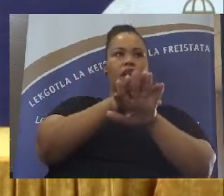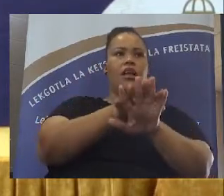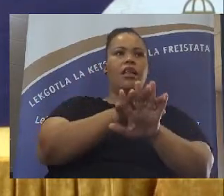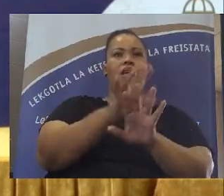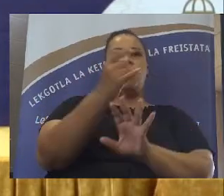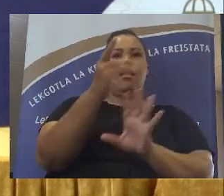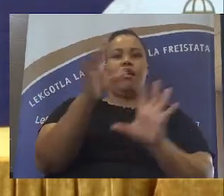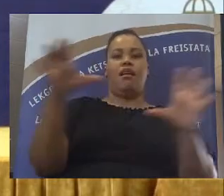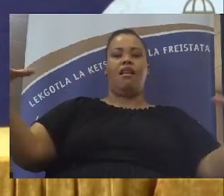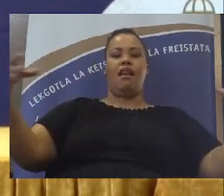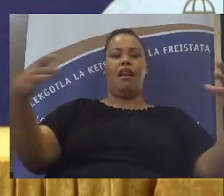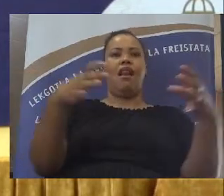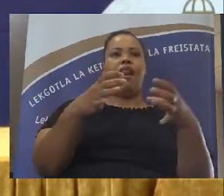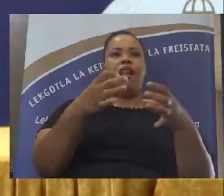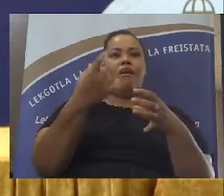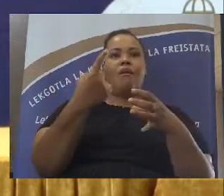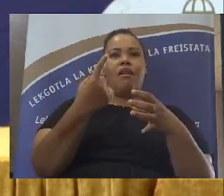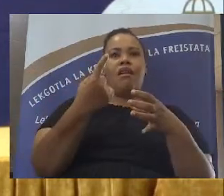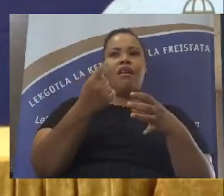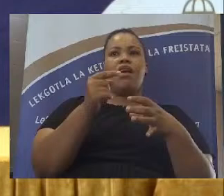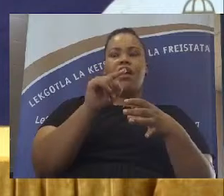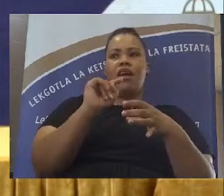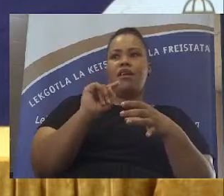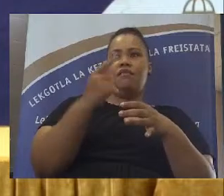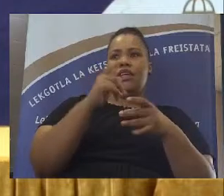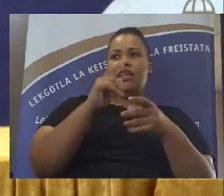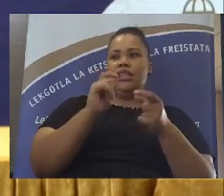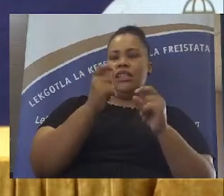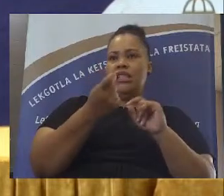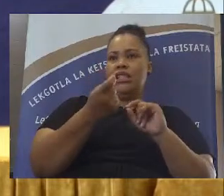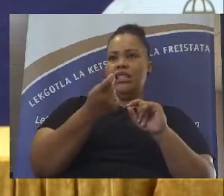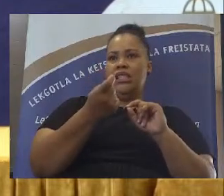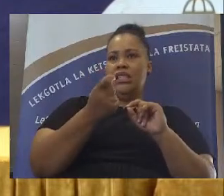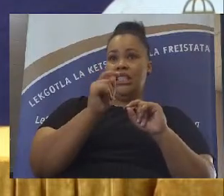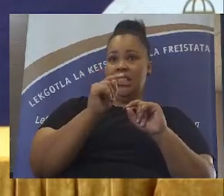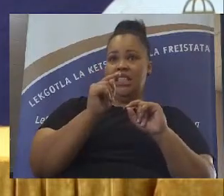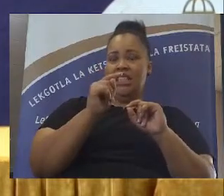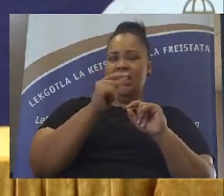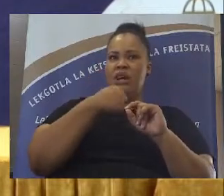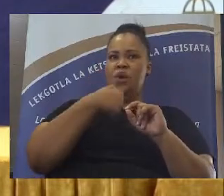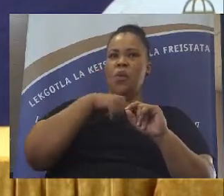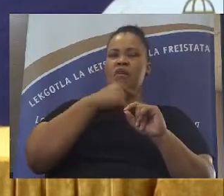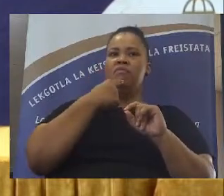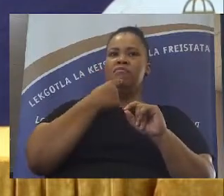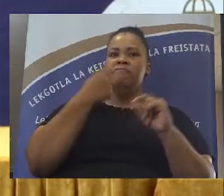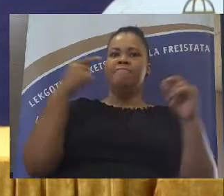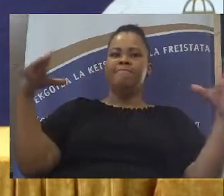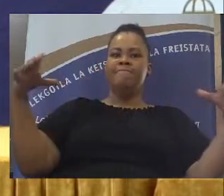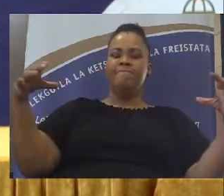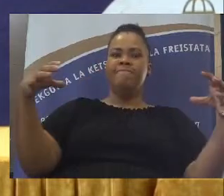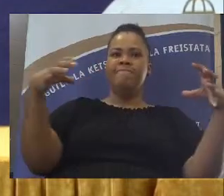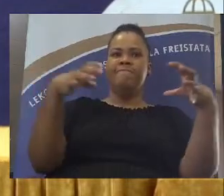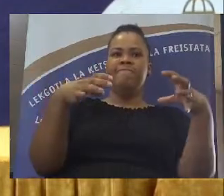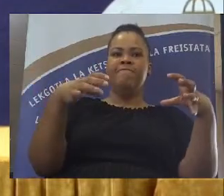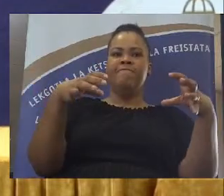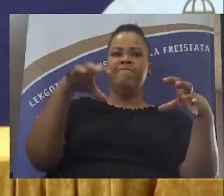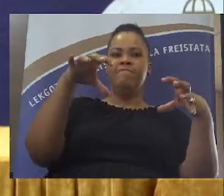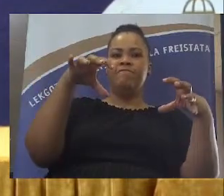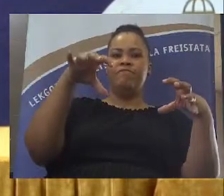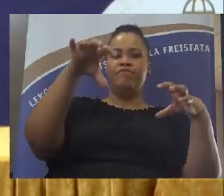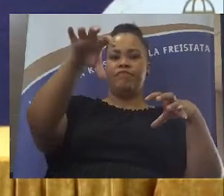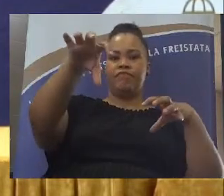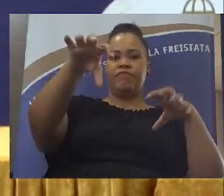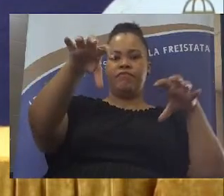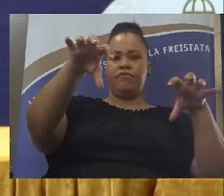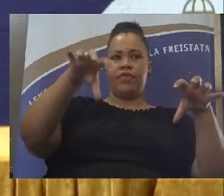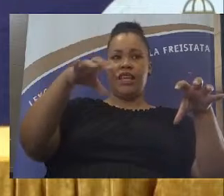entity. So that's the first thing, is we could talk about the merger and bringing those 3 entities into a